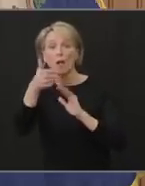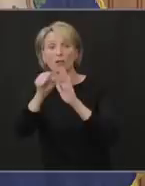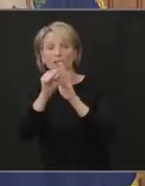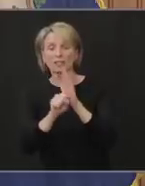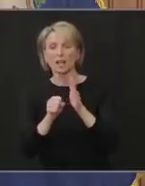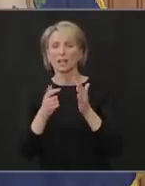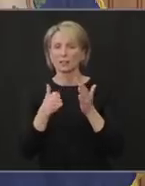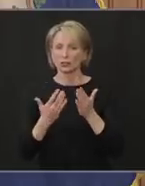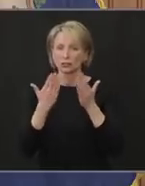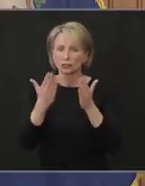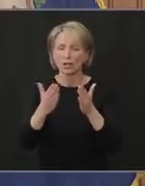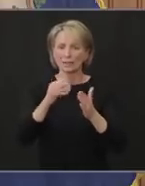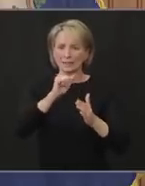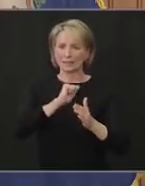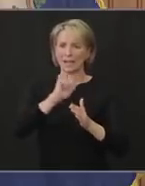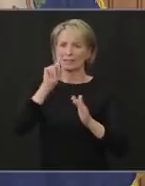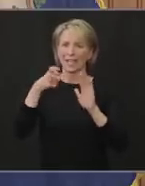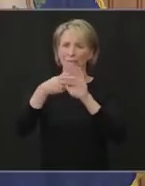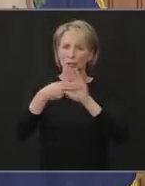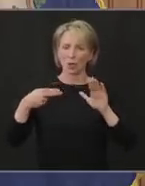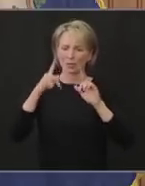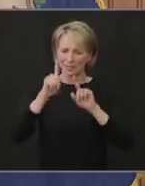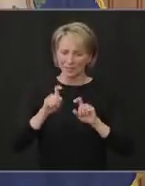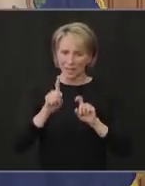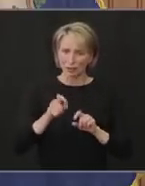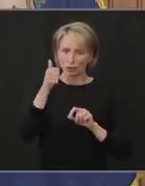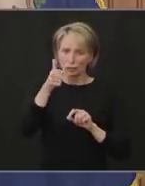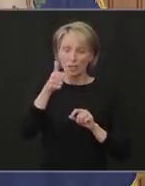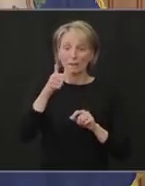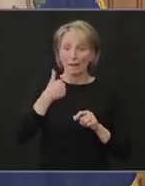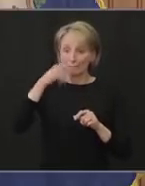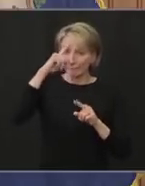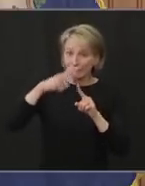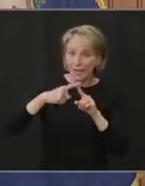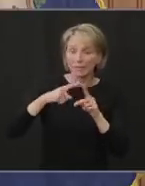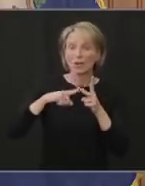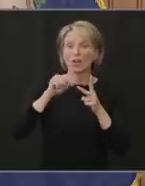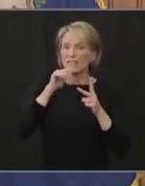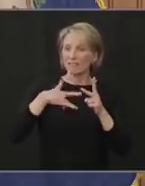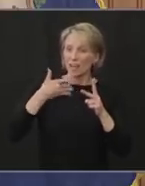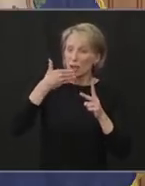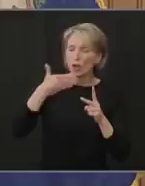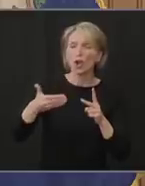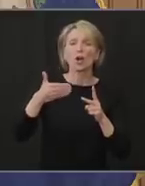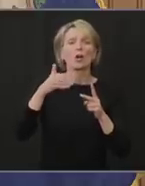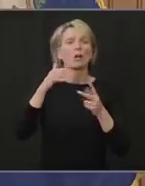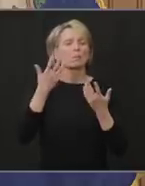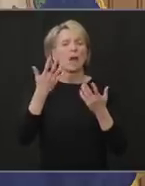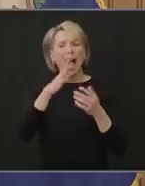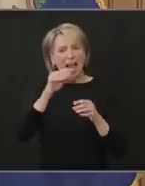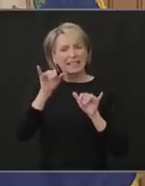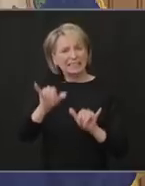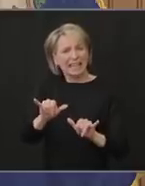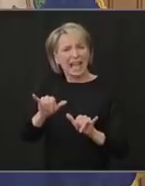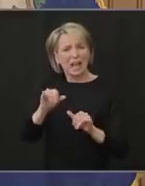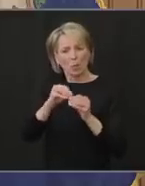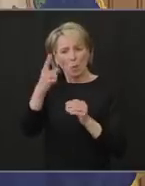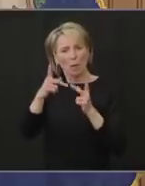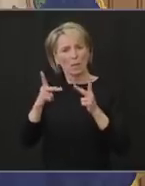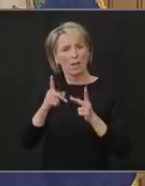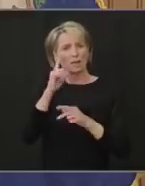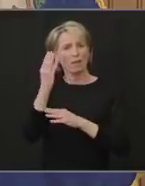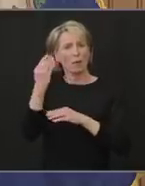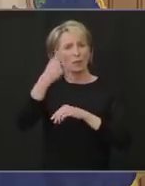makes good sense. If at the end of a few days you've tested, you don't have fever, you can get around, that's okay, that's different. But let's face it, it's